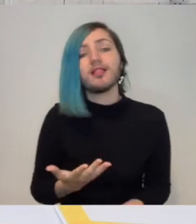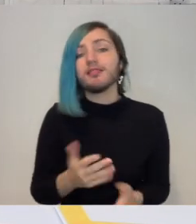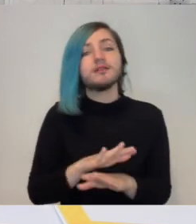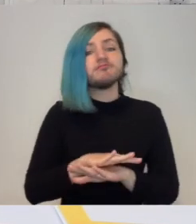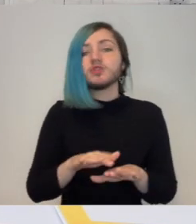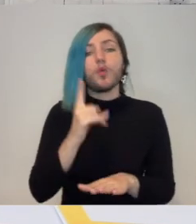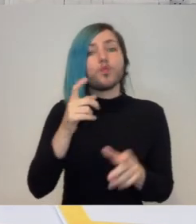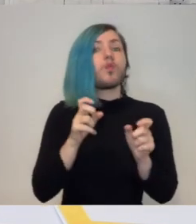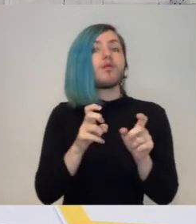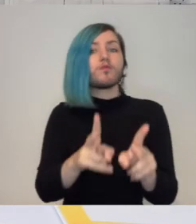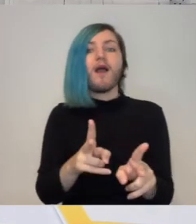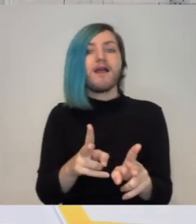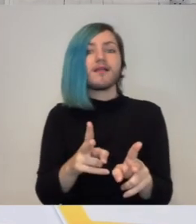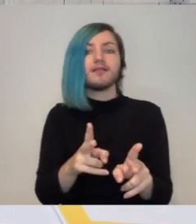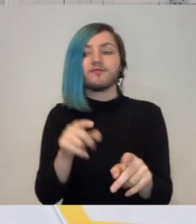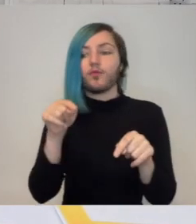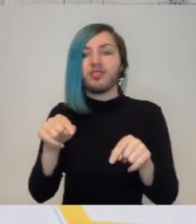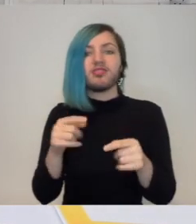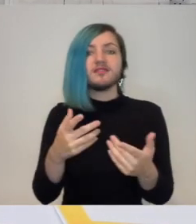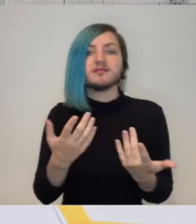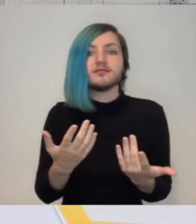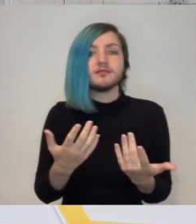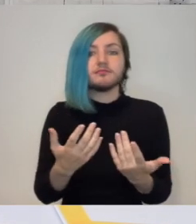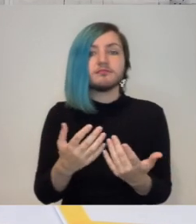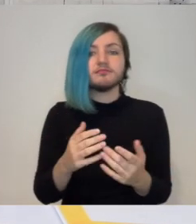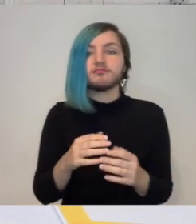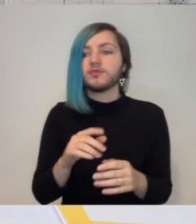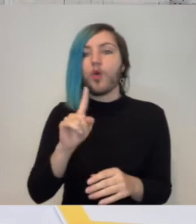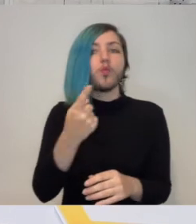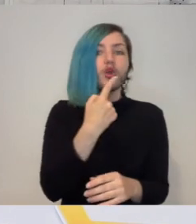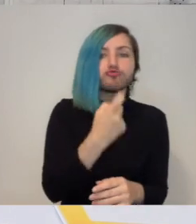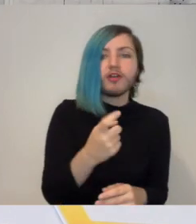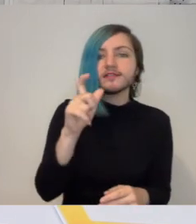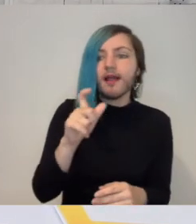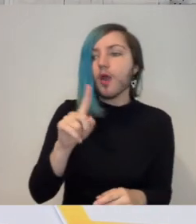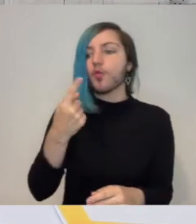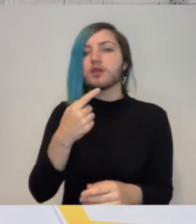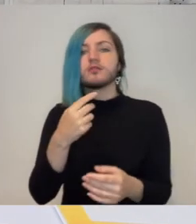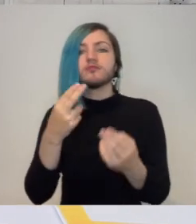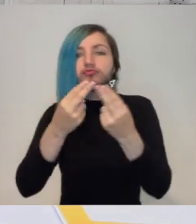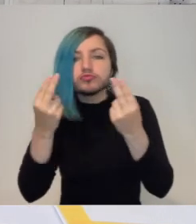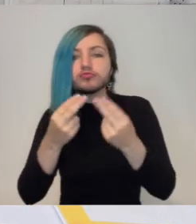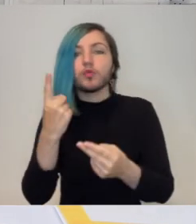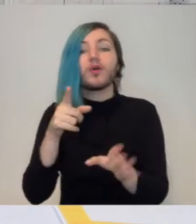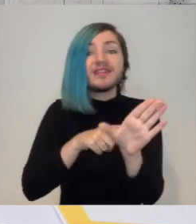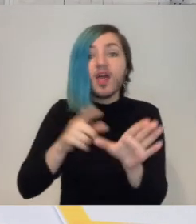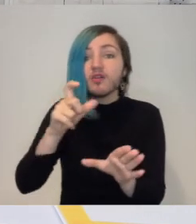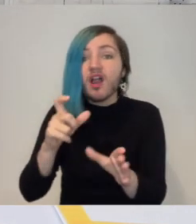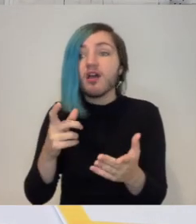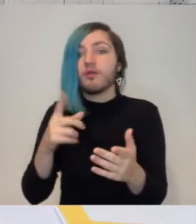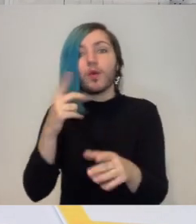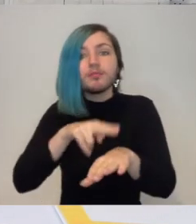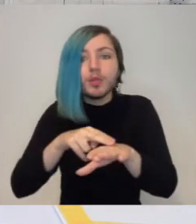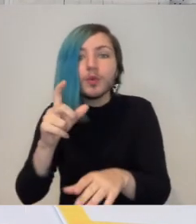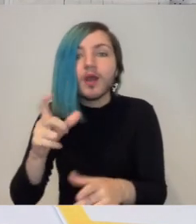There isn't one way of doing any of these things. There isn't one particular red, yellow or blue to use. If you didn't have paint, you could even